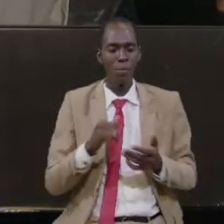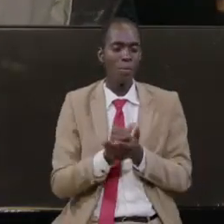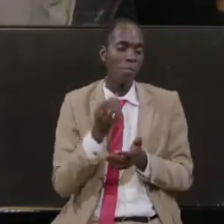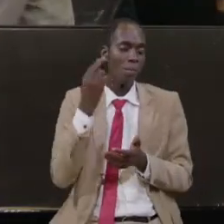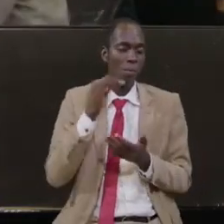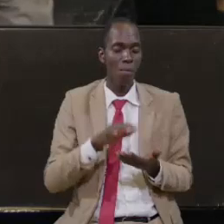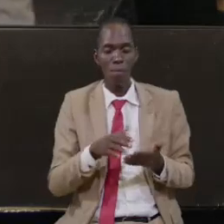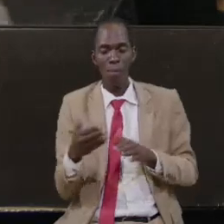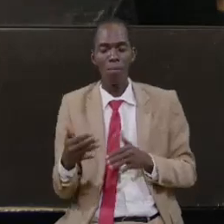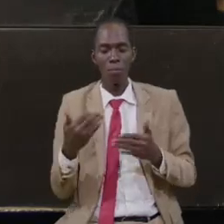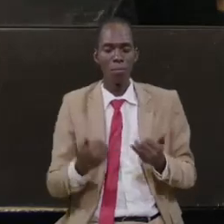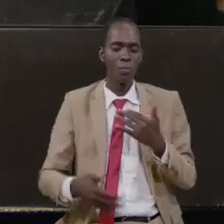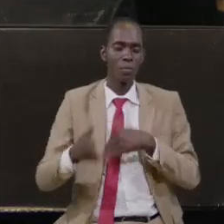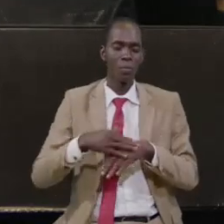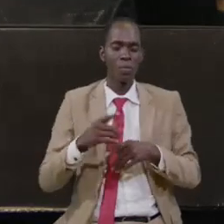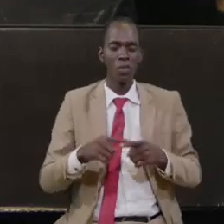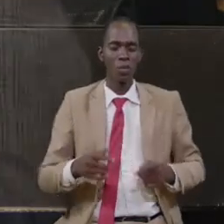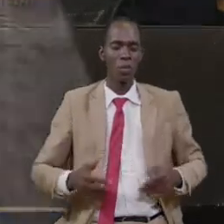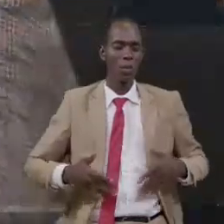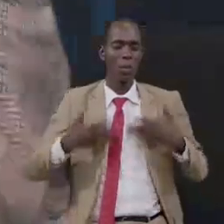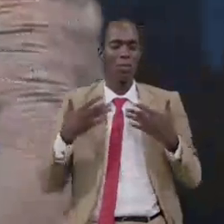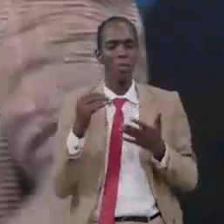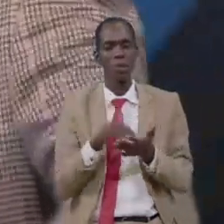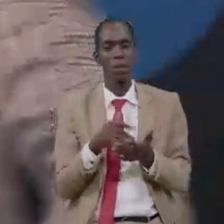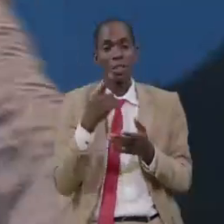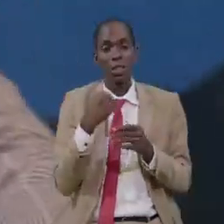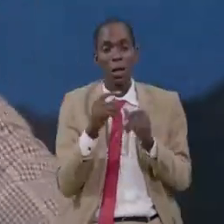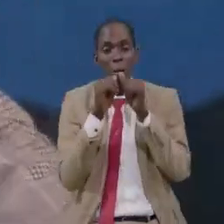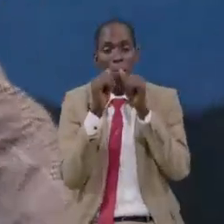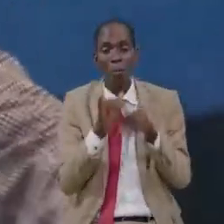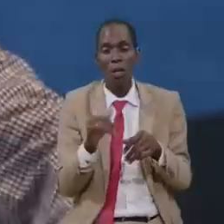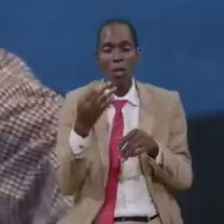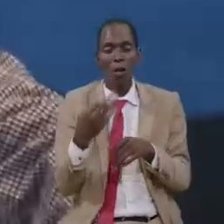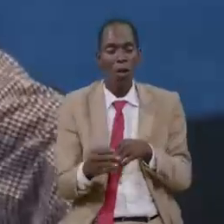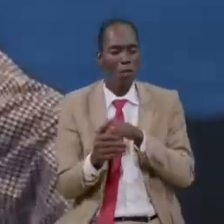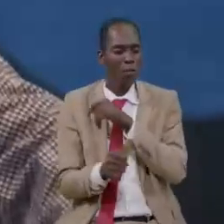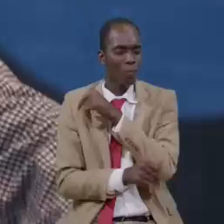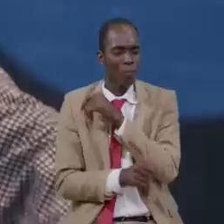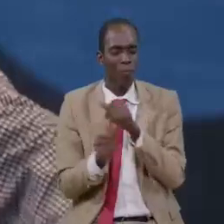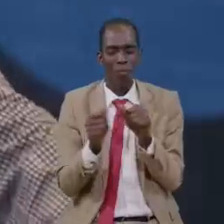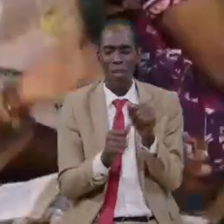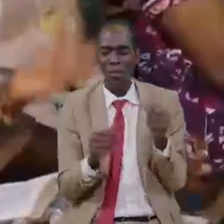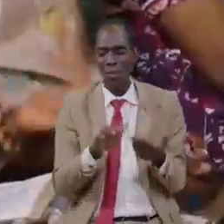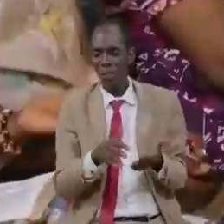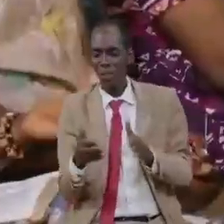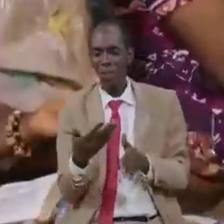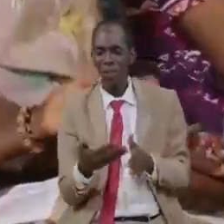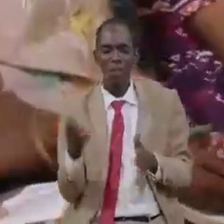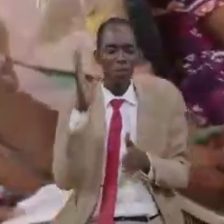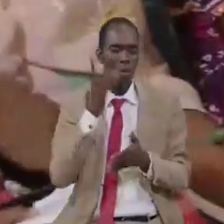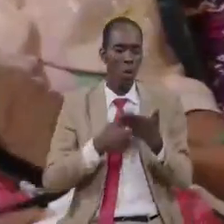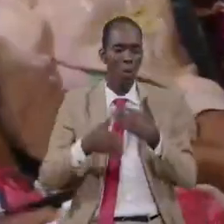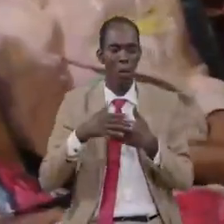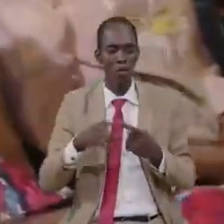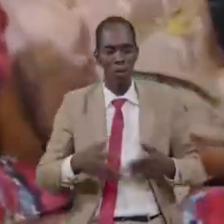the blessing of Abraham. Everything that is dead in your body will come alive today.